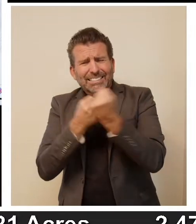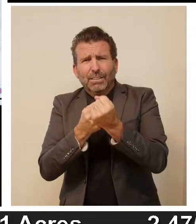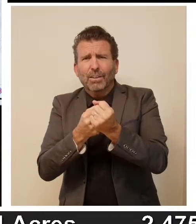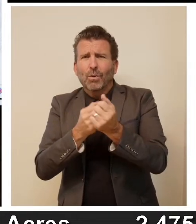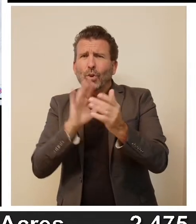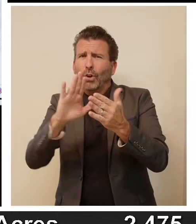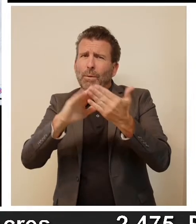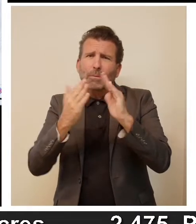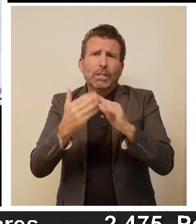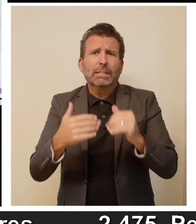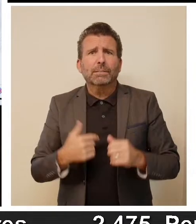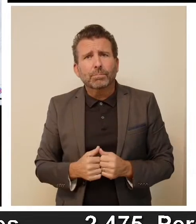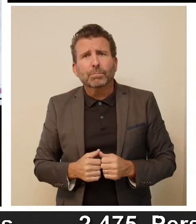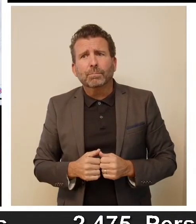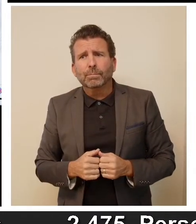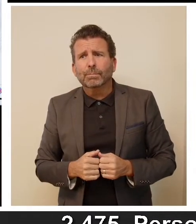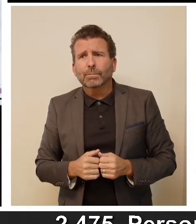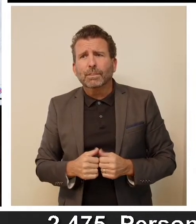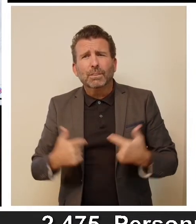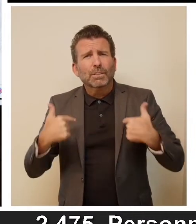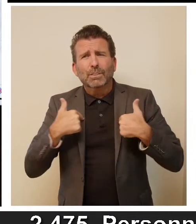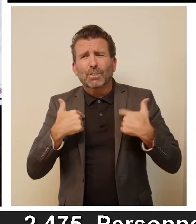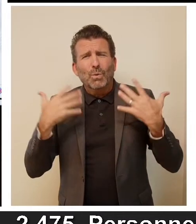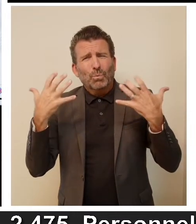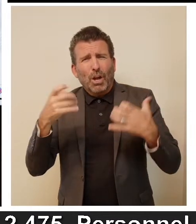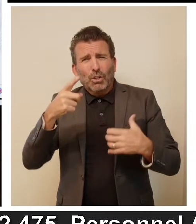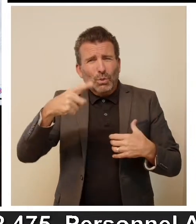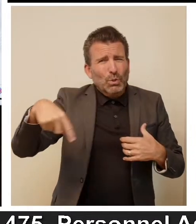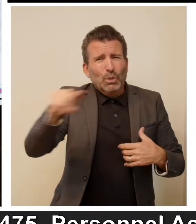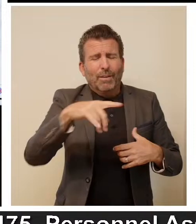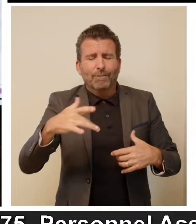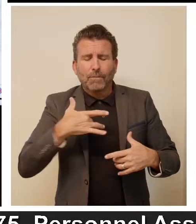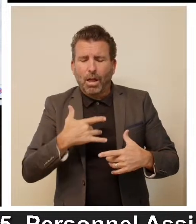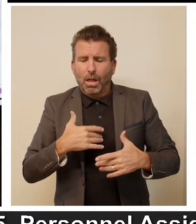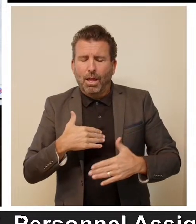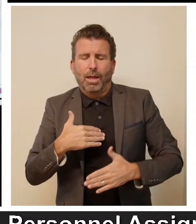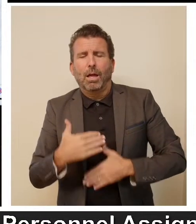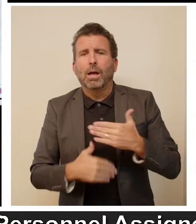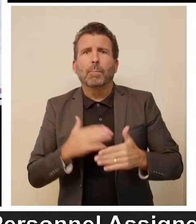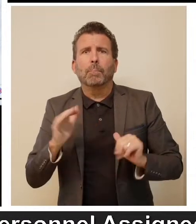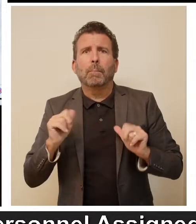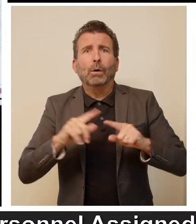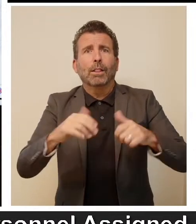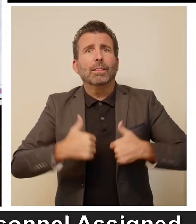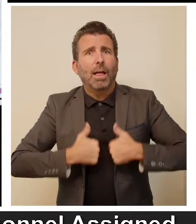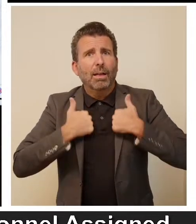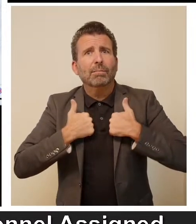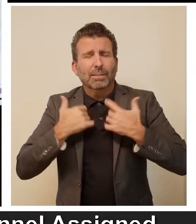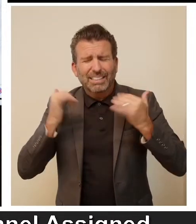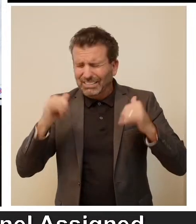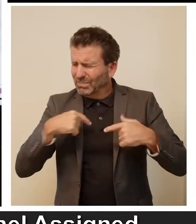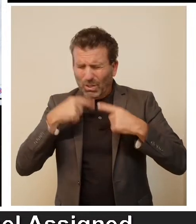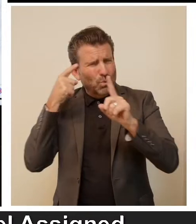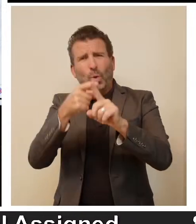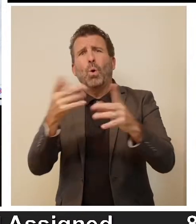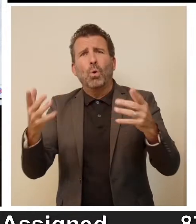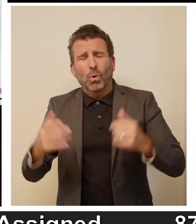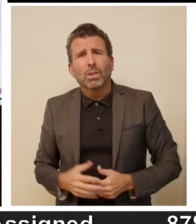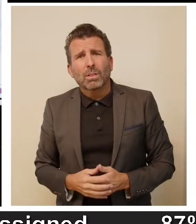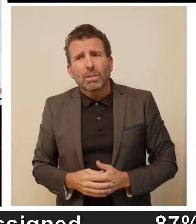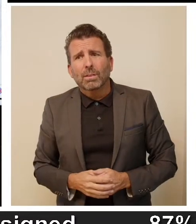We learned that last night, even though some areas are being repopulated and survivors have access to